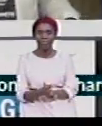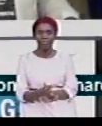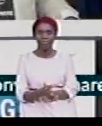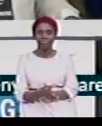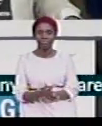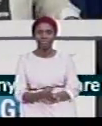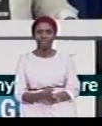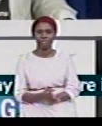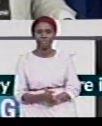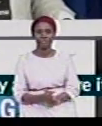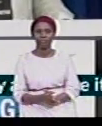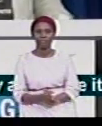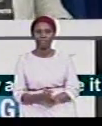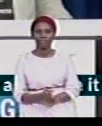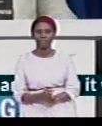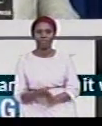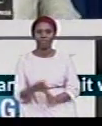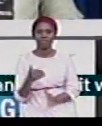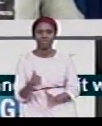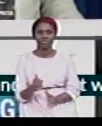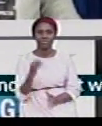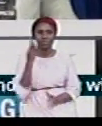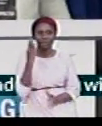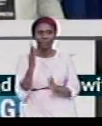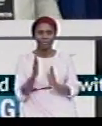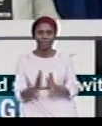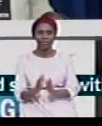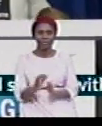The pastor should be there to interview them.